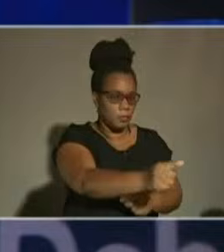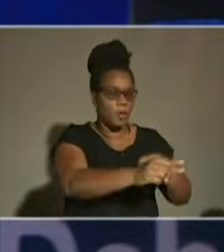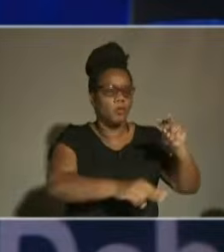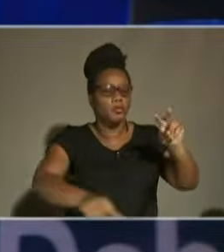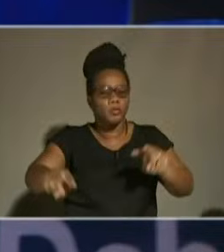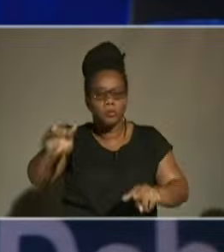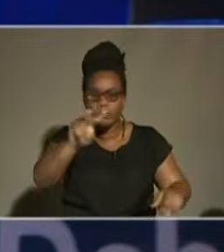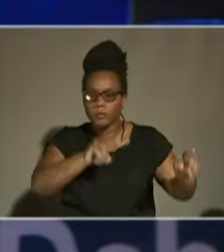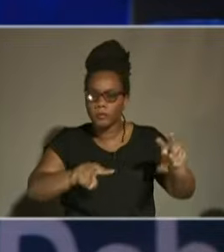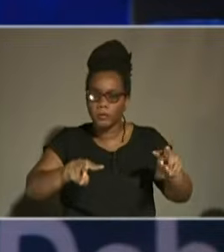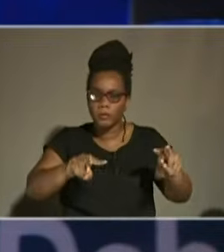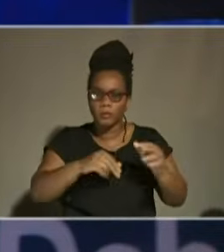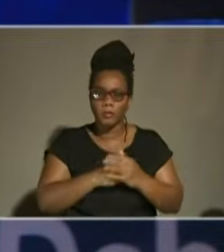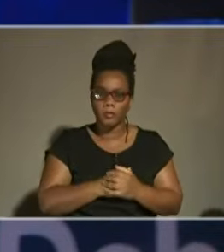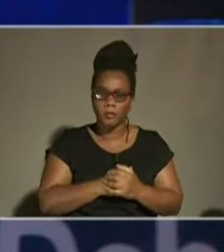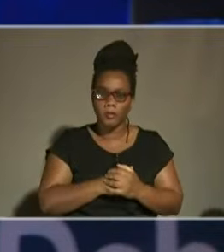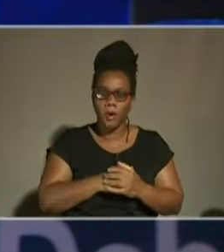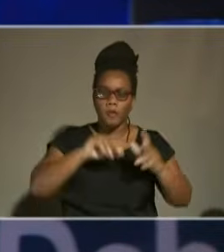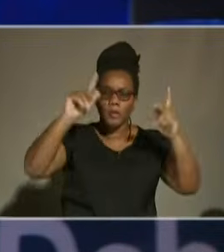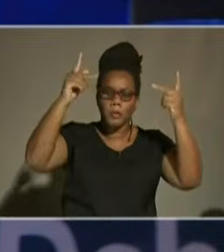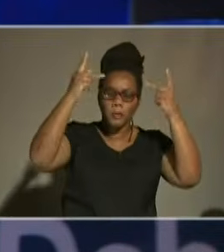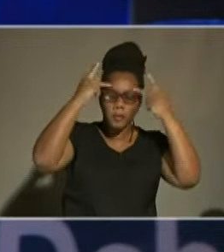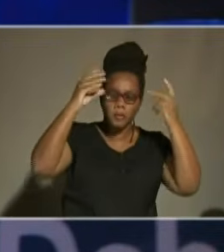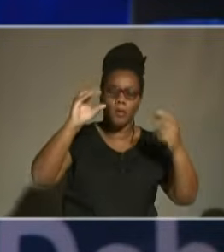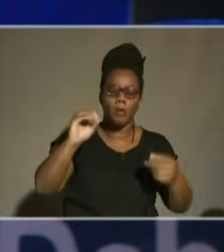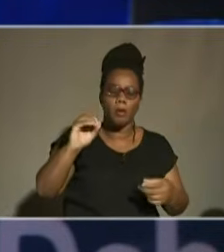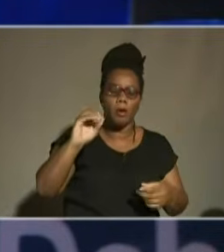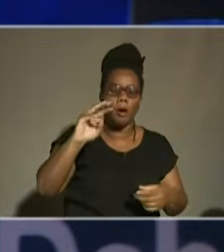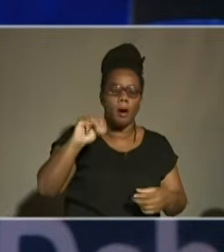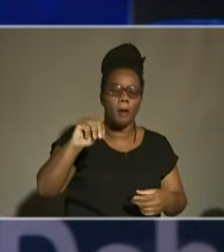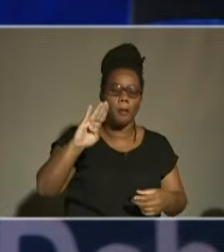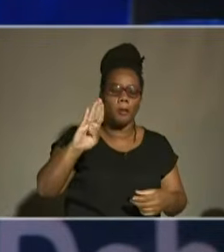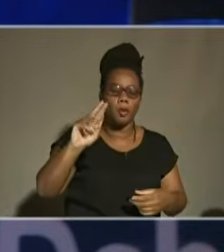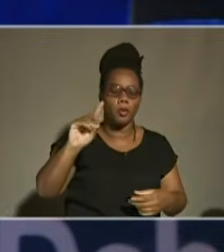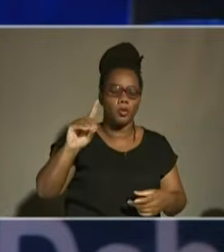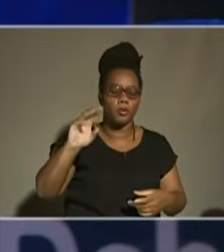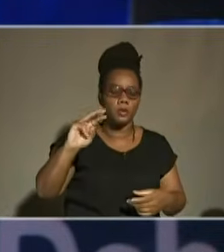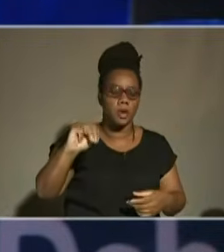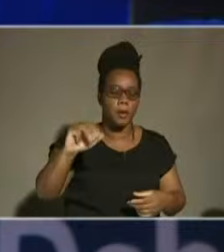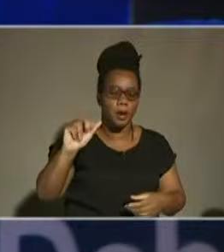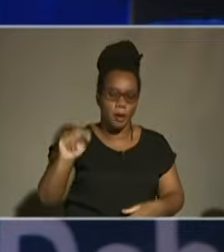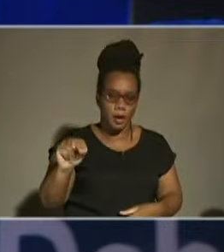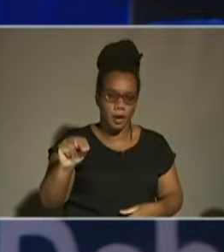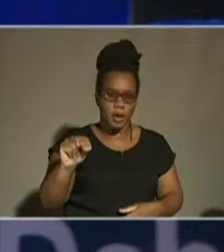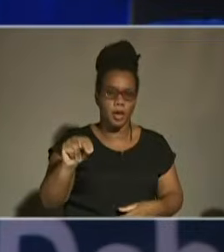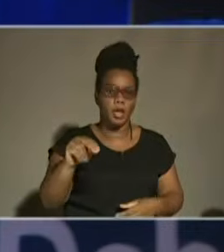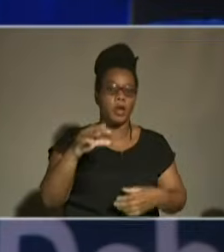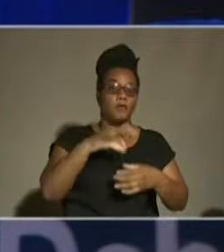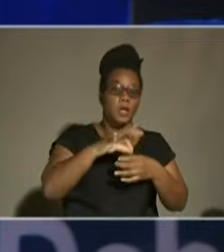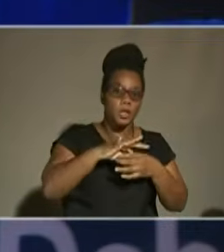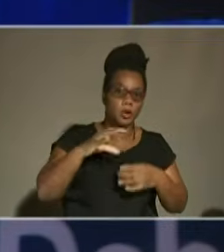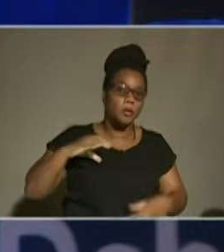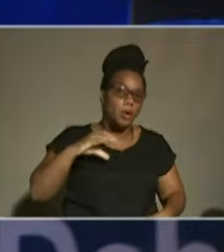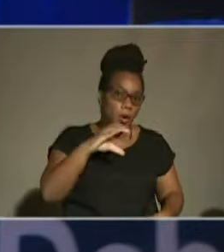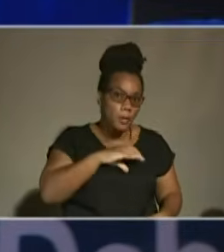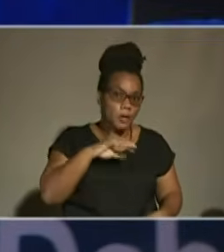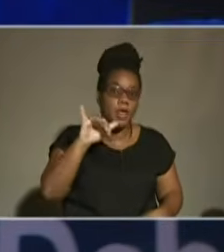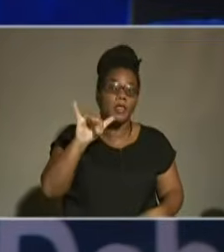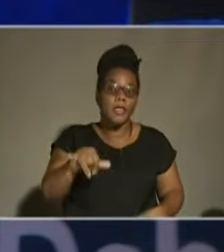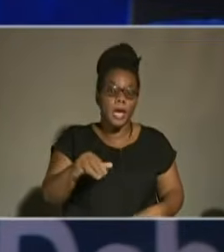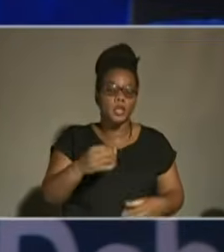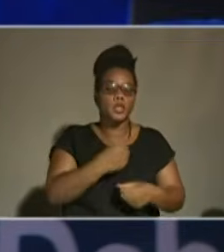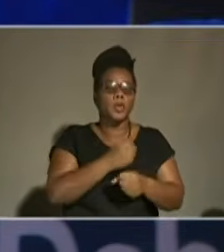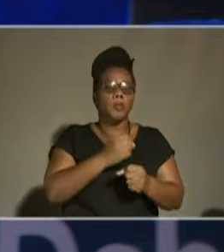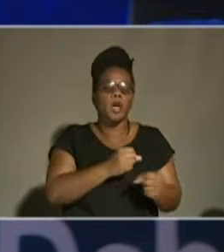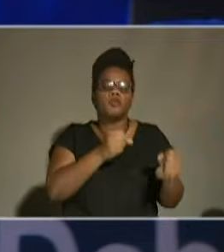oversight of the political ombudsman under the office of the Electoral Commission, that's a move to strengthen